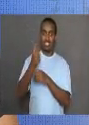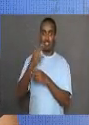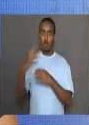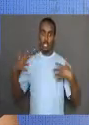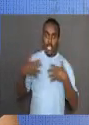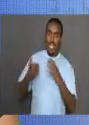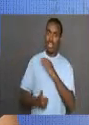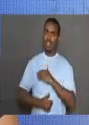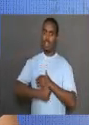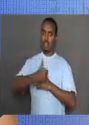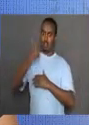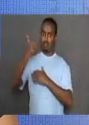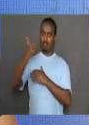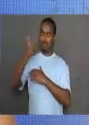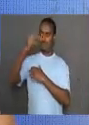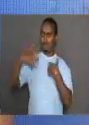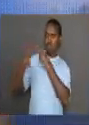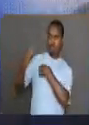scare away a predator.